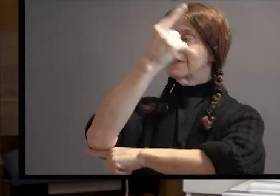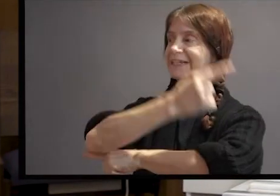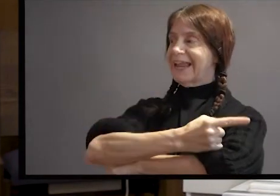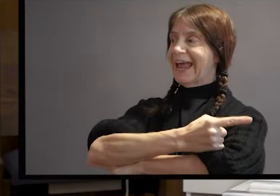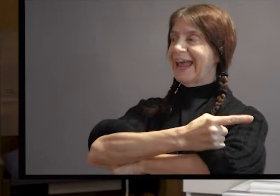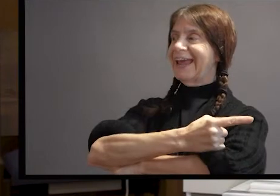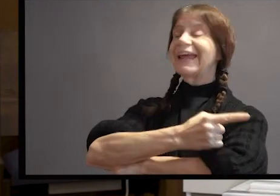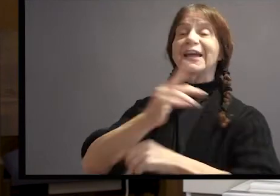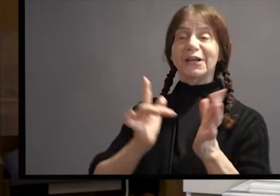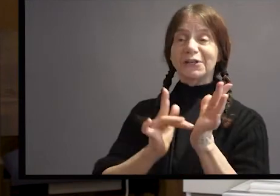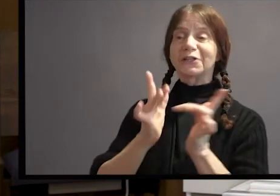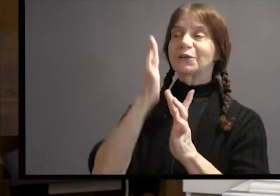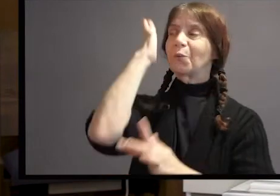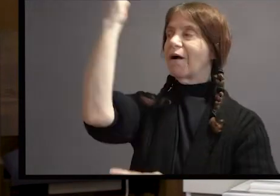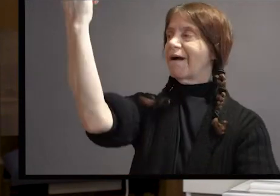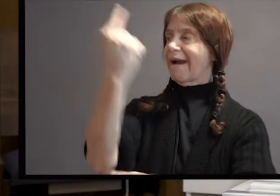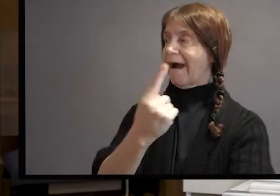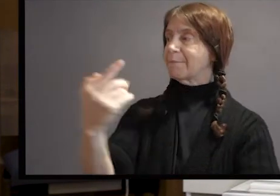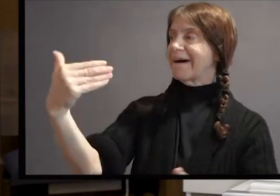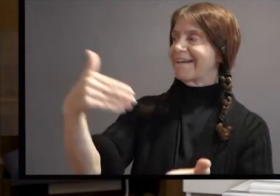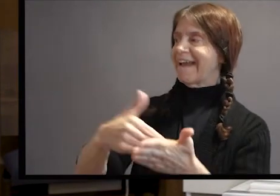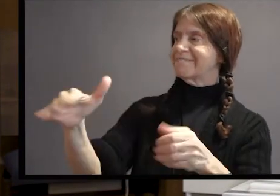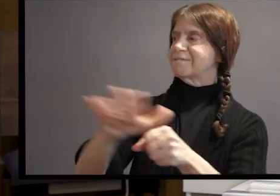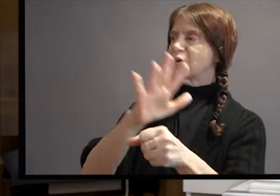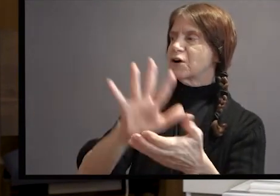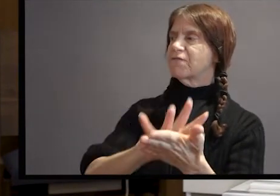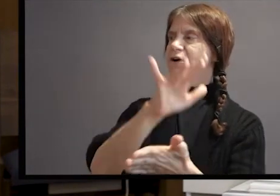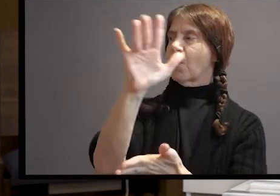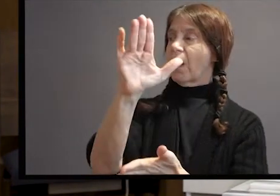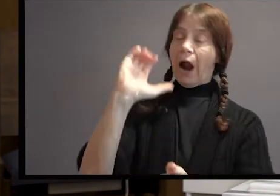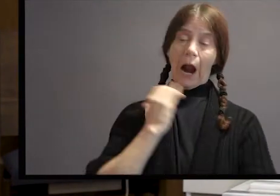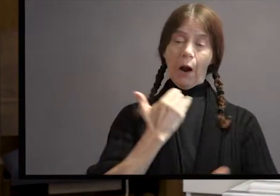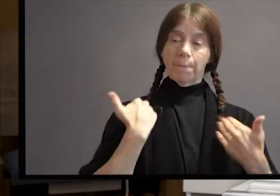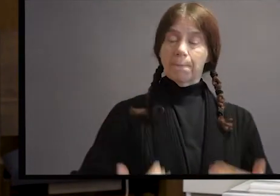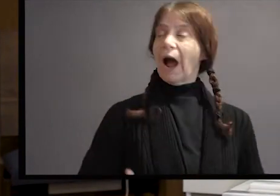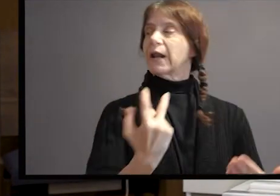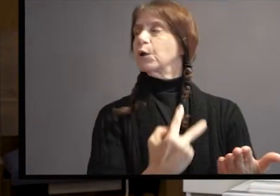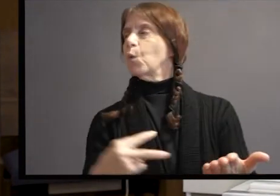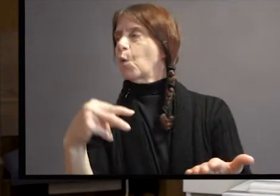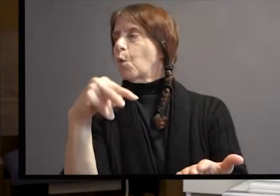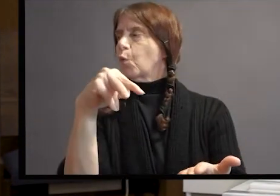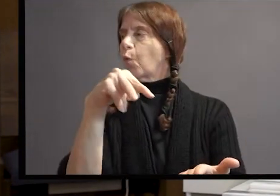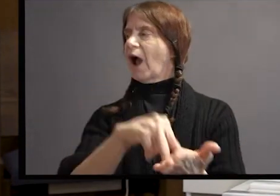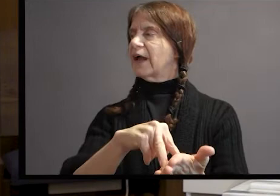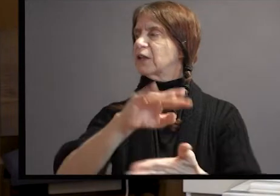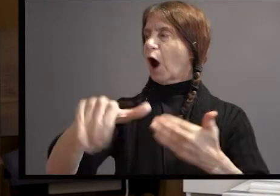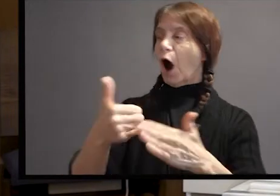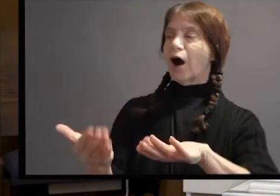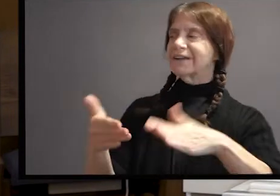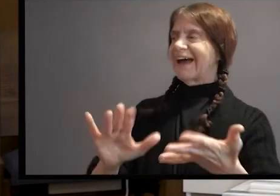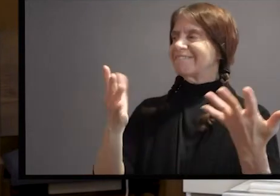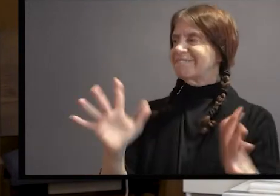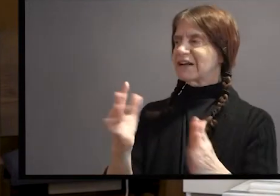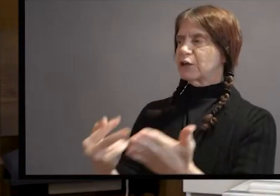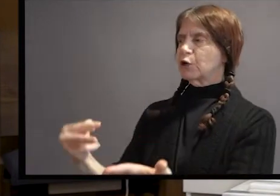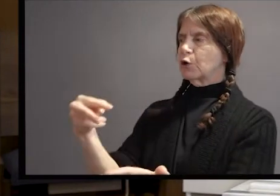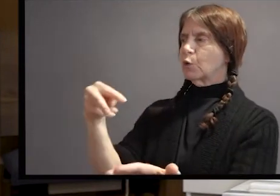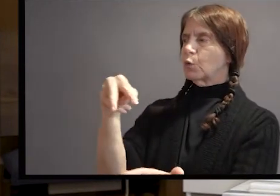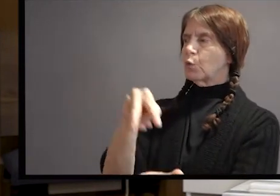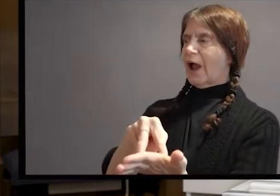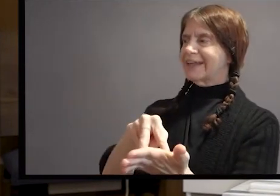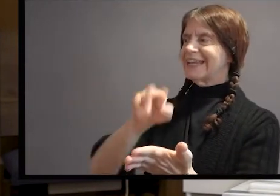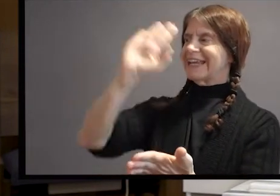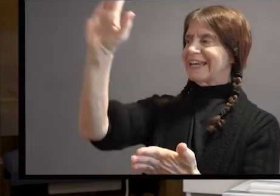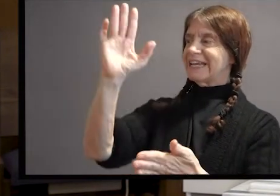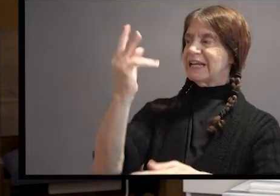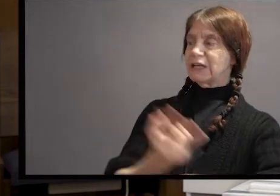will return in glory and raise us and all the dead, and he will take all his sheep who